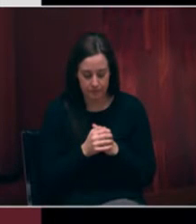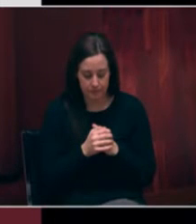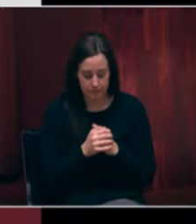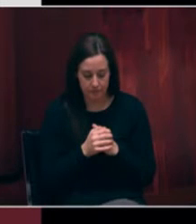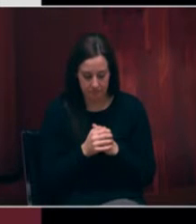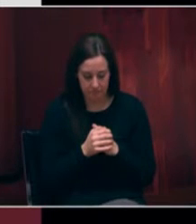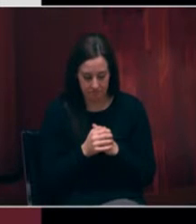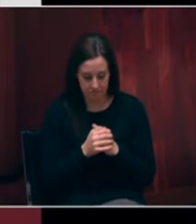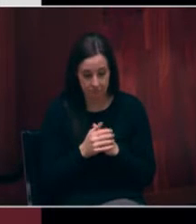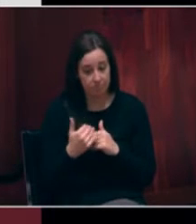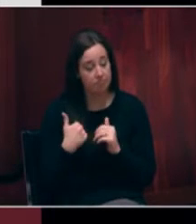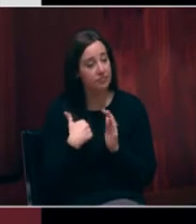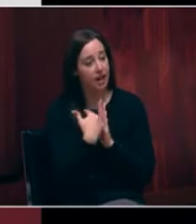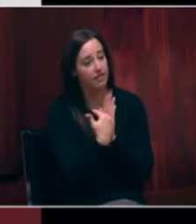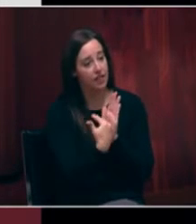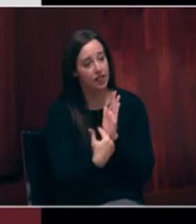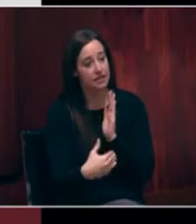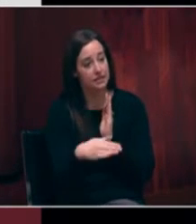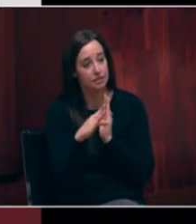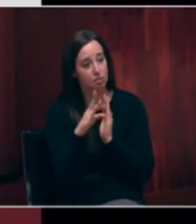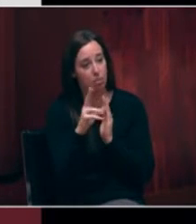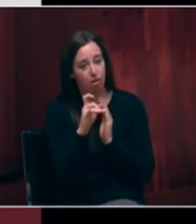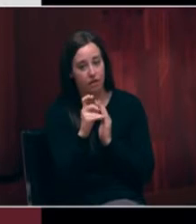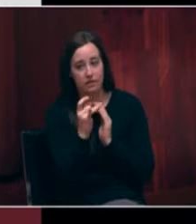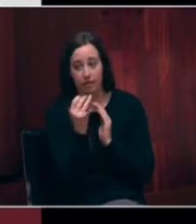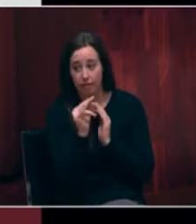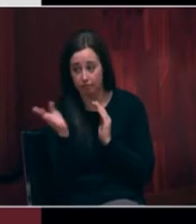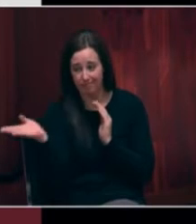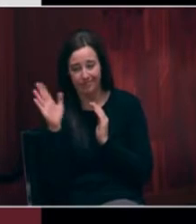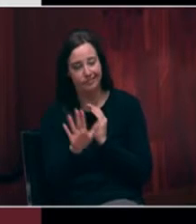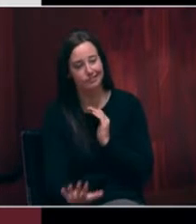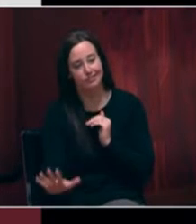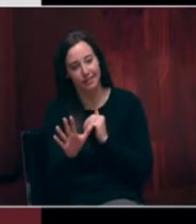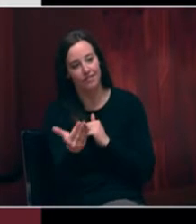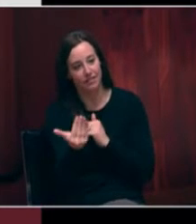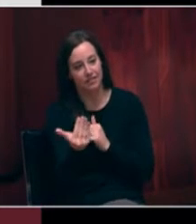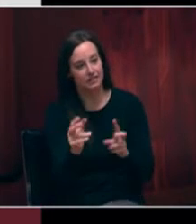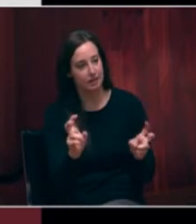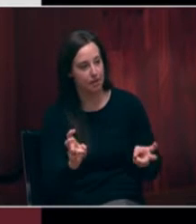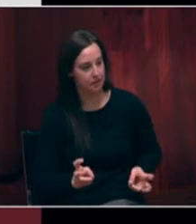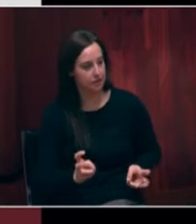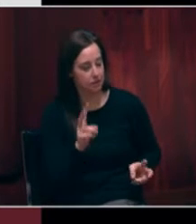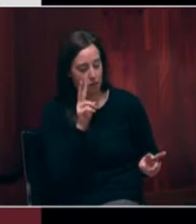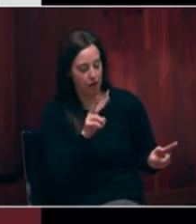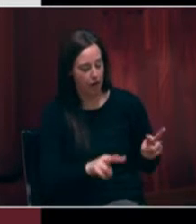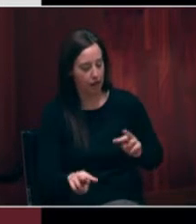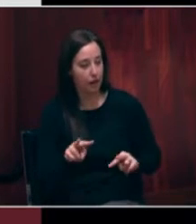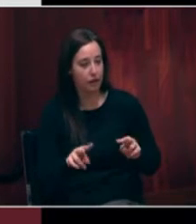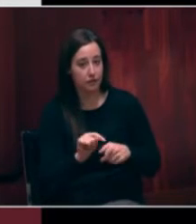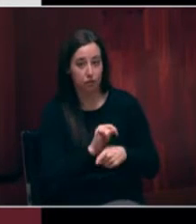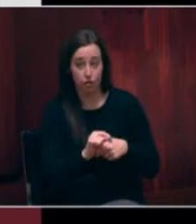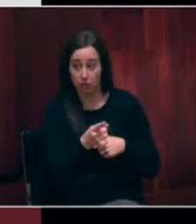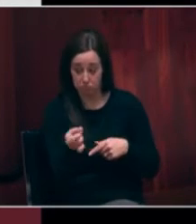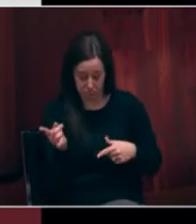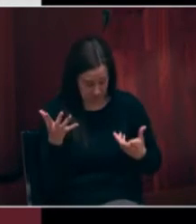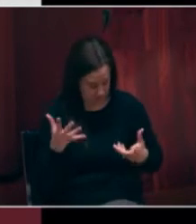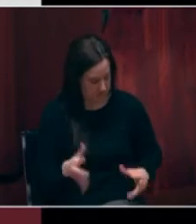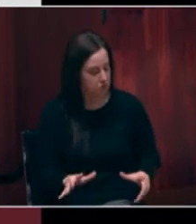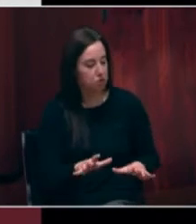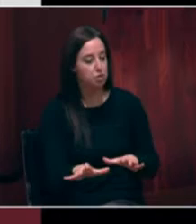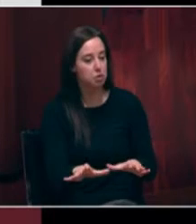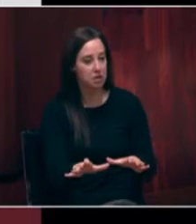So there's a list in the bulletin of roughly 15 topics. We spent some time looking at training that you all are already doing, so examining what